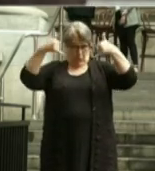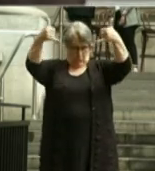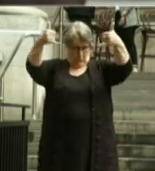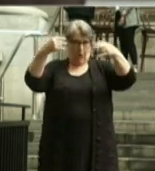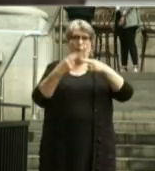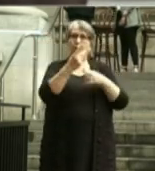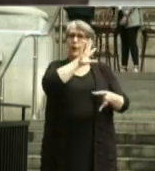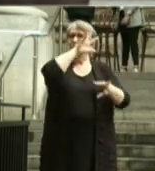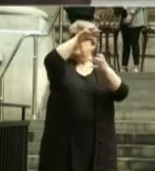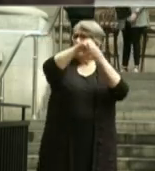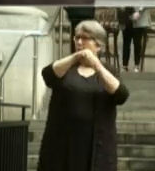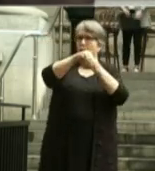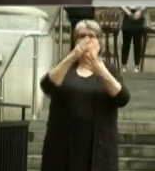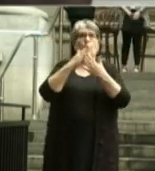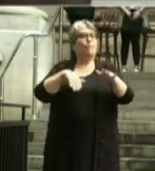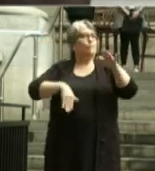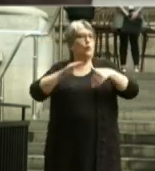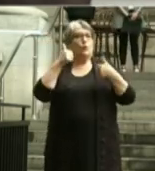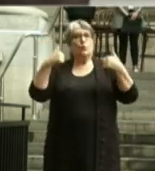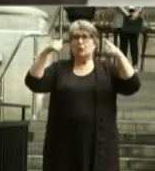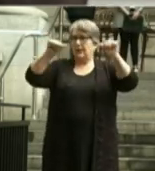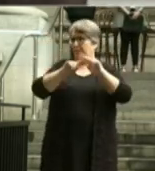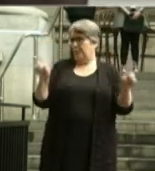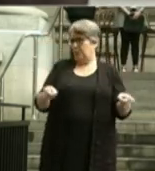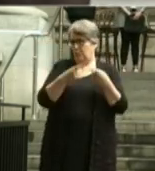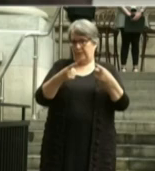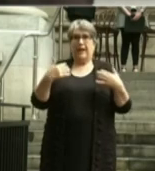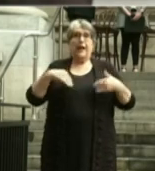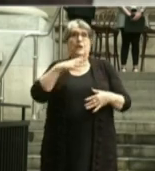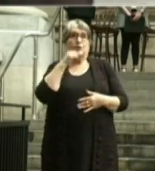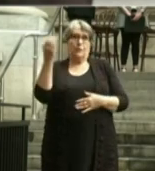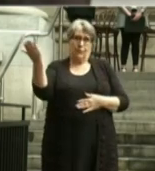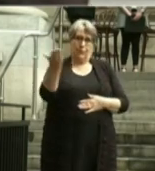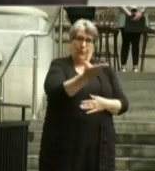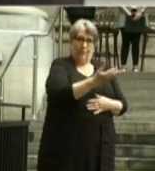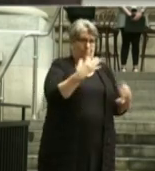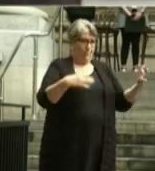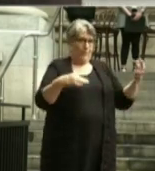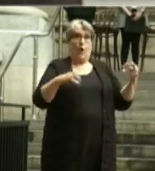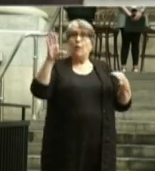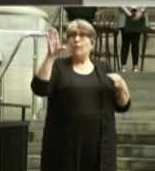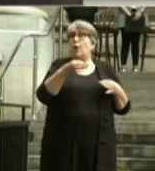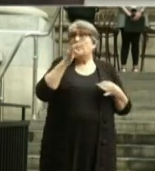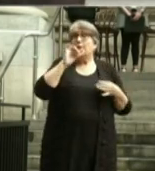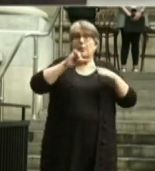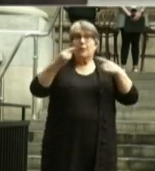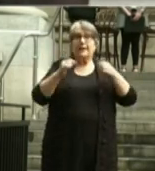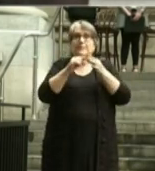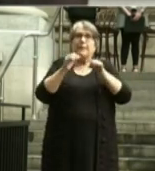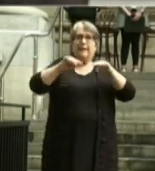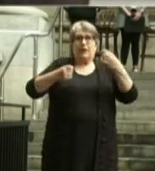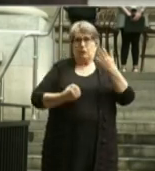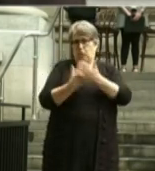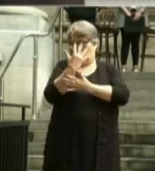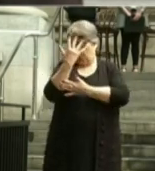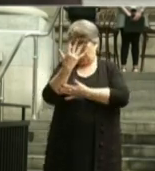Award for his contribution and outstanding achievements in music. Ladies and gentlemen, with the performance of From Little Things, Big